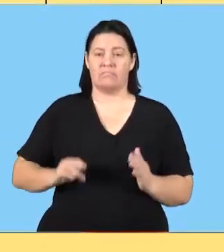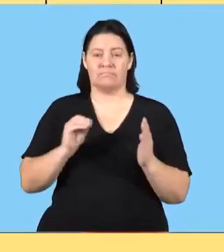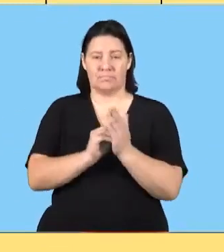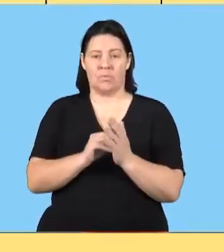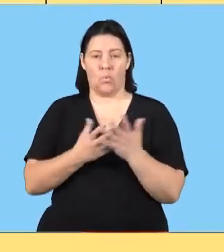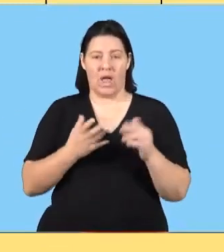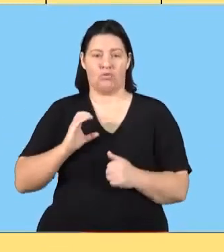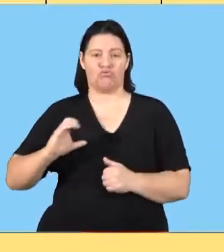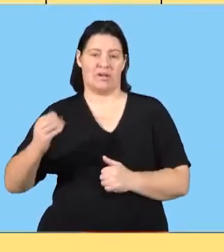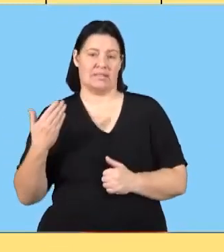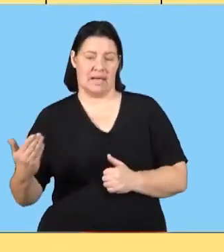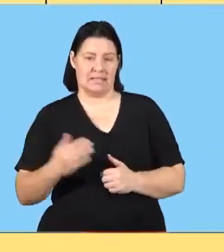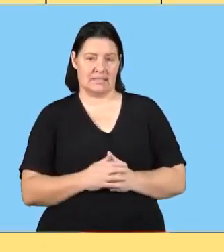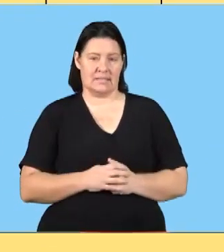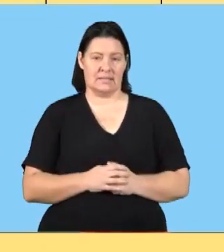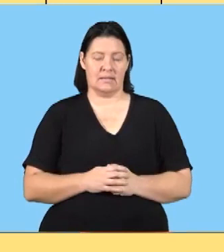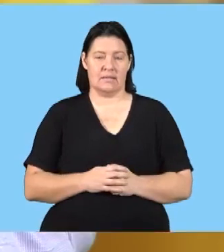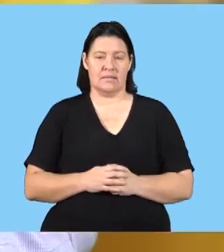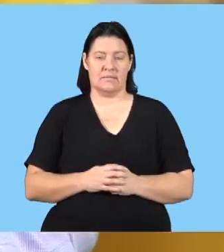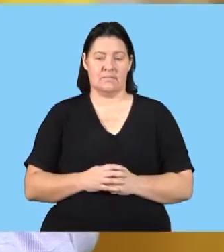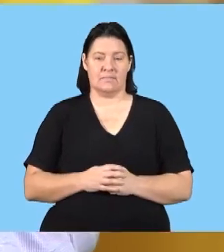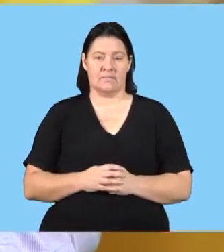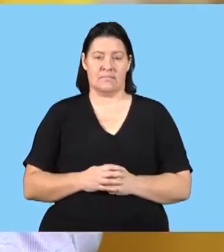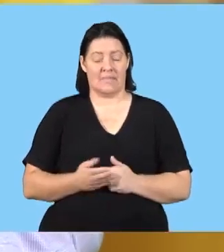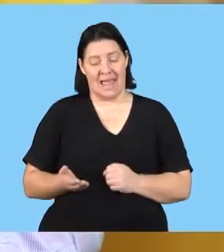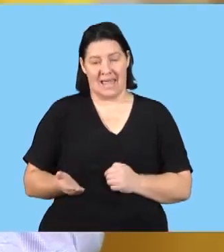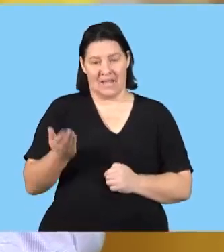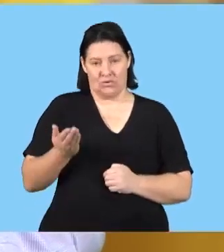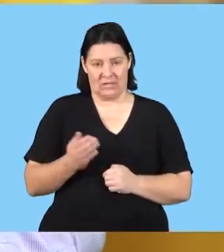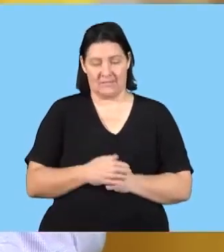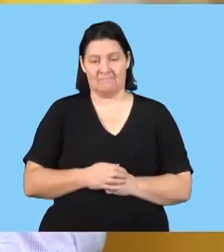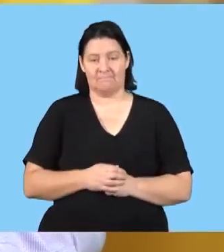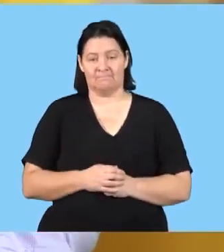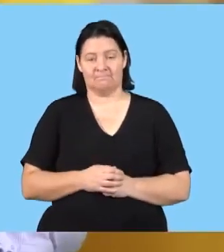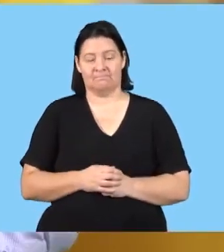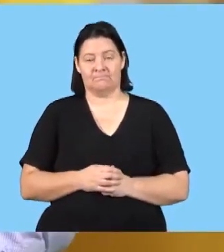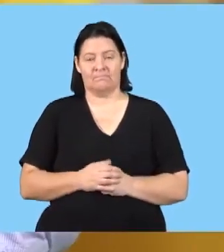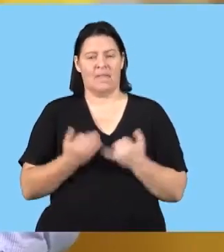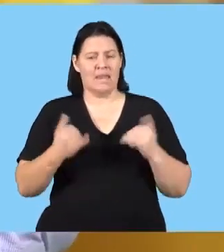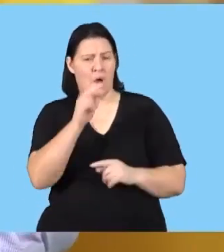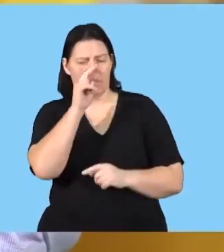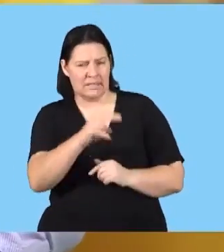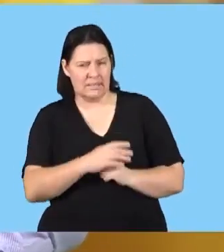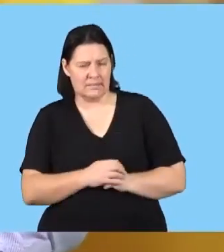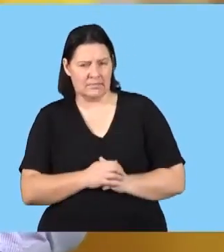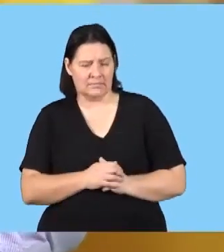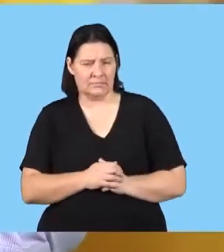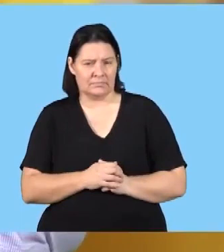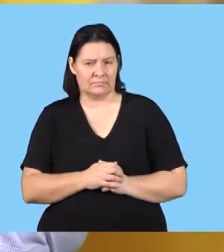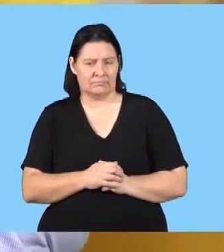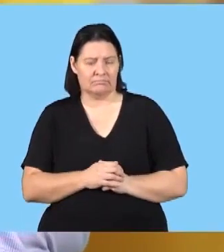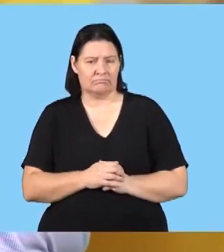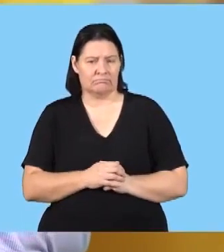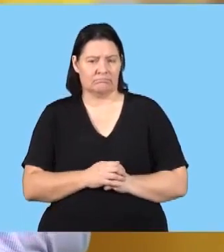the credit side. It increases on the credit side. Let us now see how